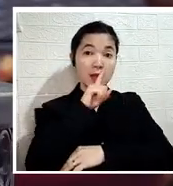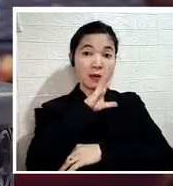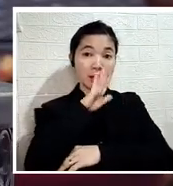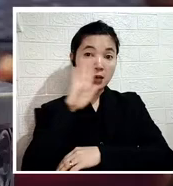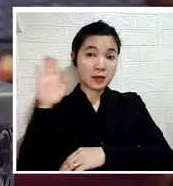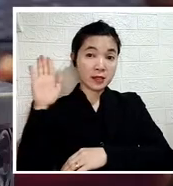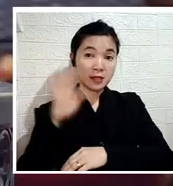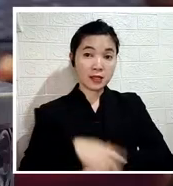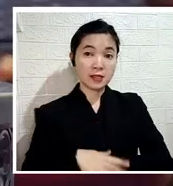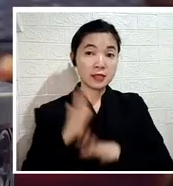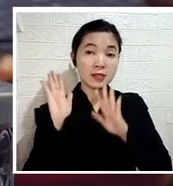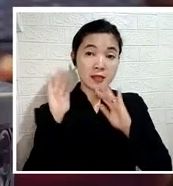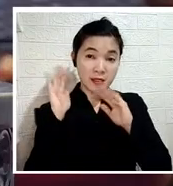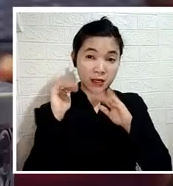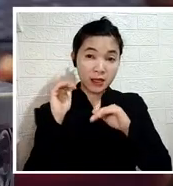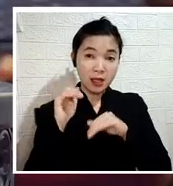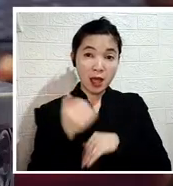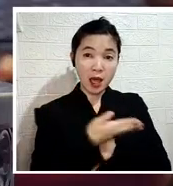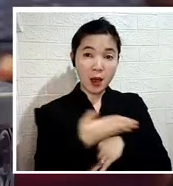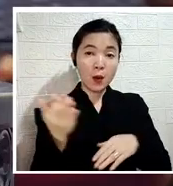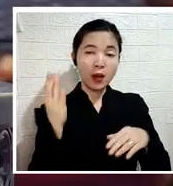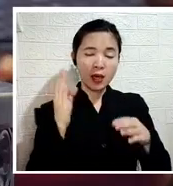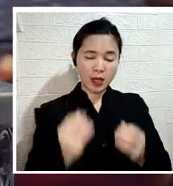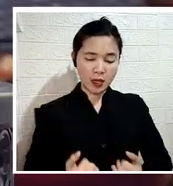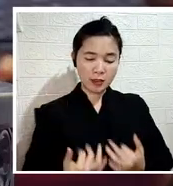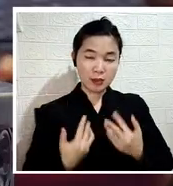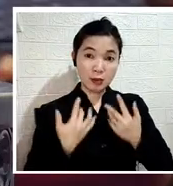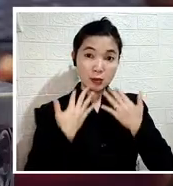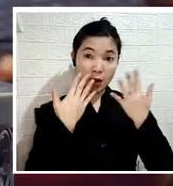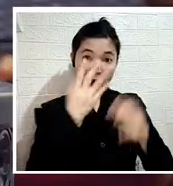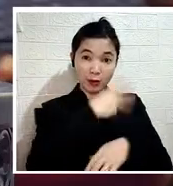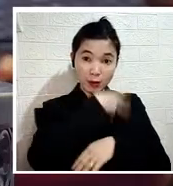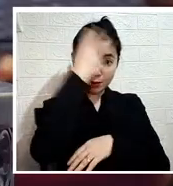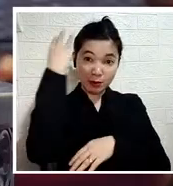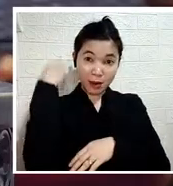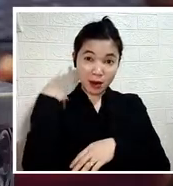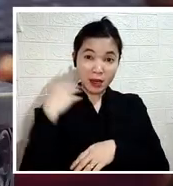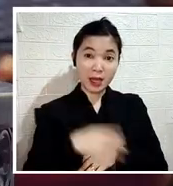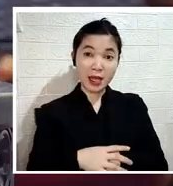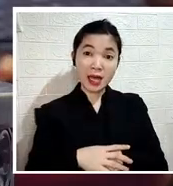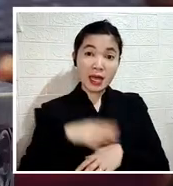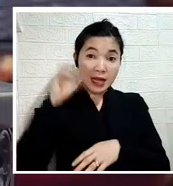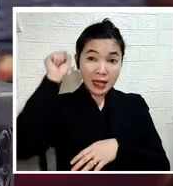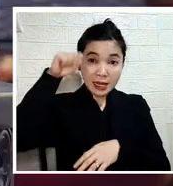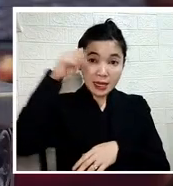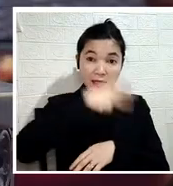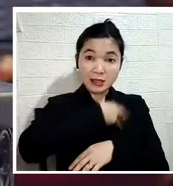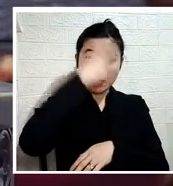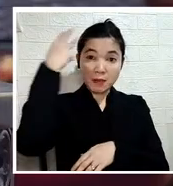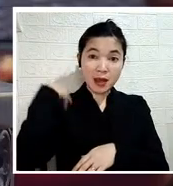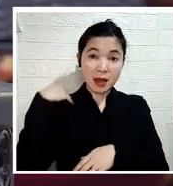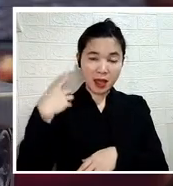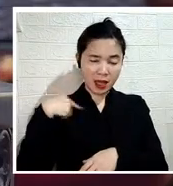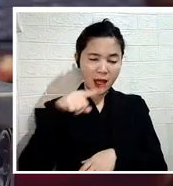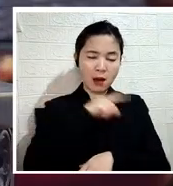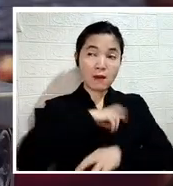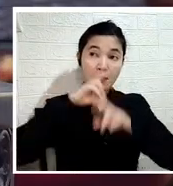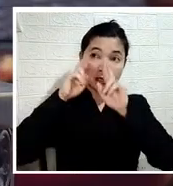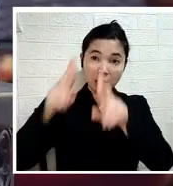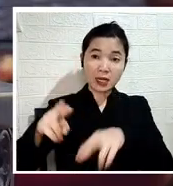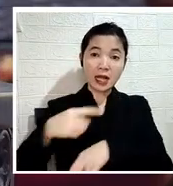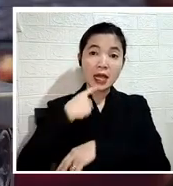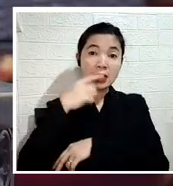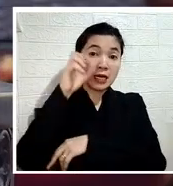Unta, ma-inspire kita. Nining yes ni Mary sa atong pagtubag-usab to say yes with our